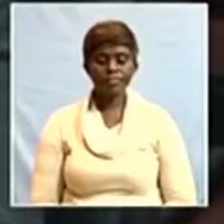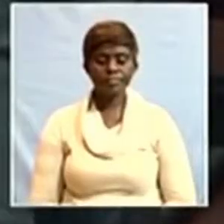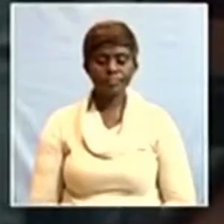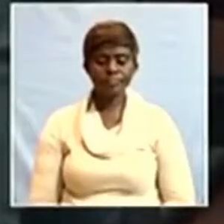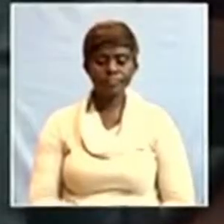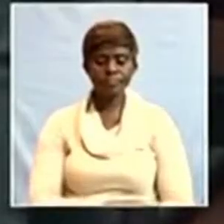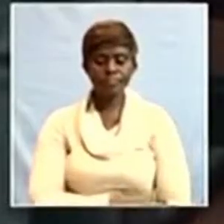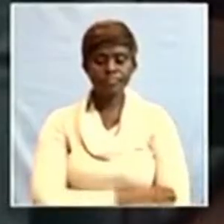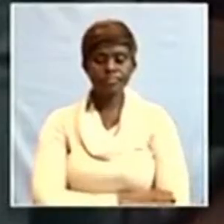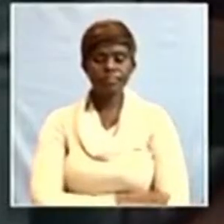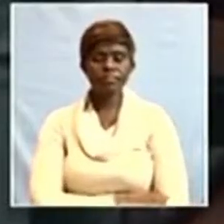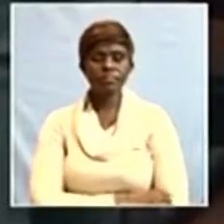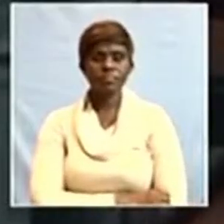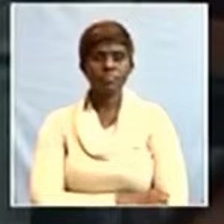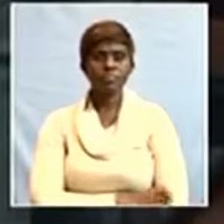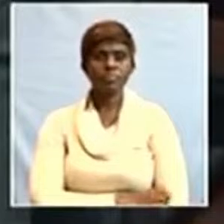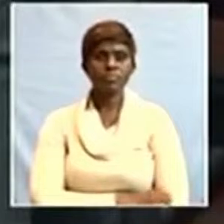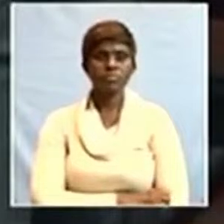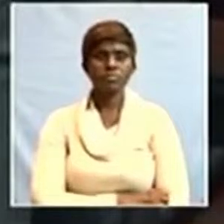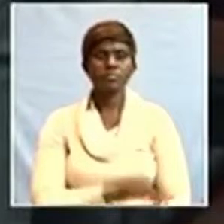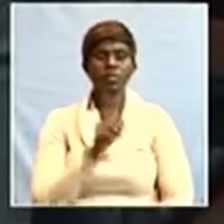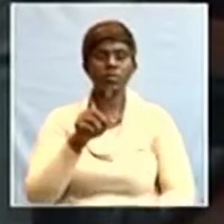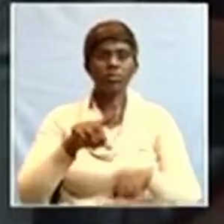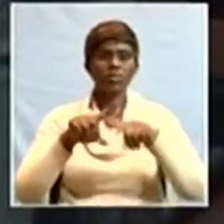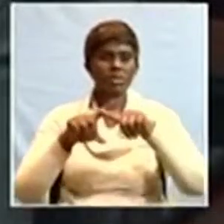are you relying on?